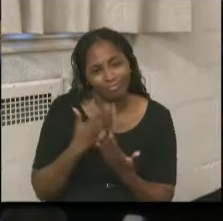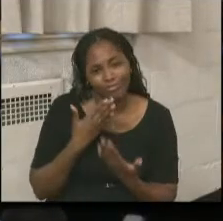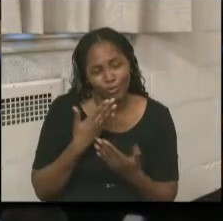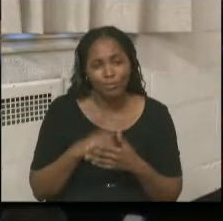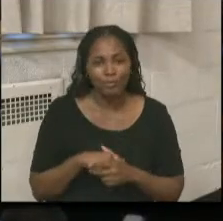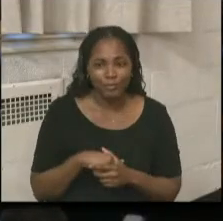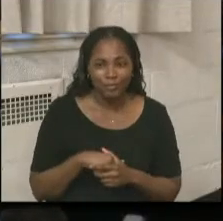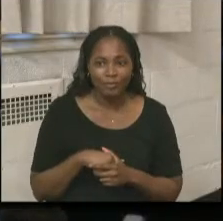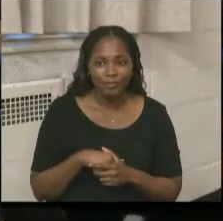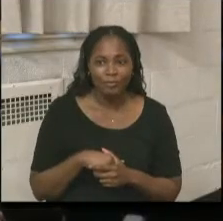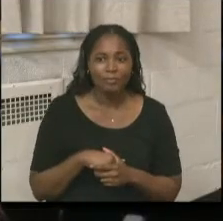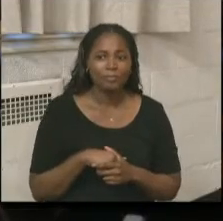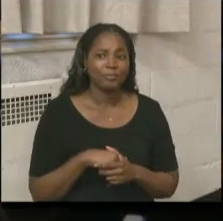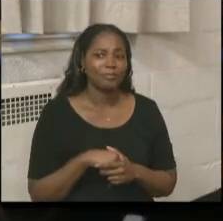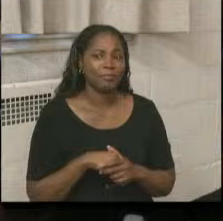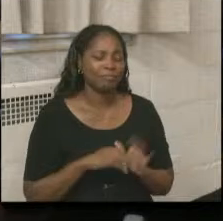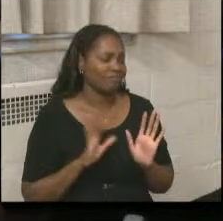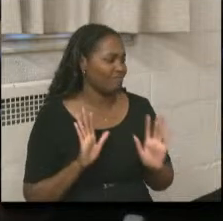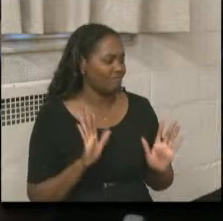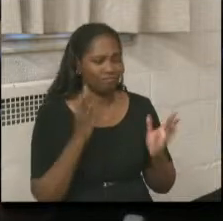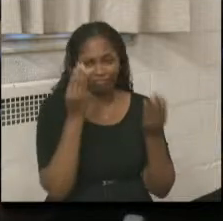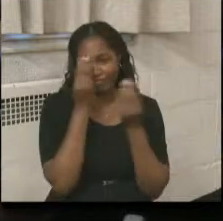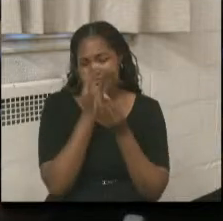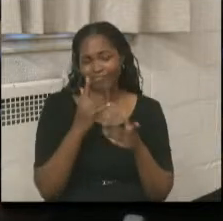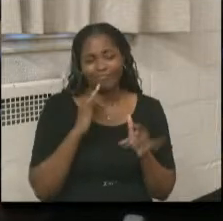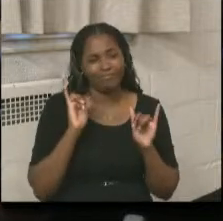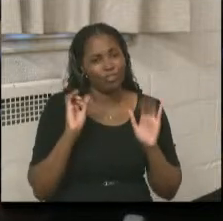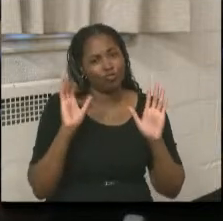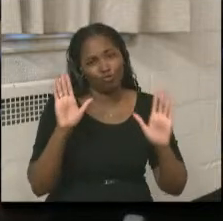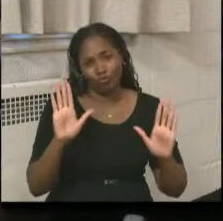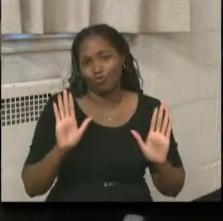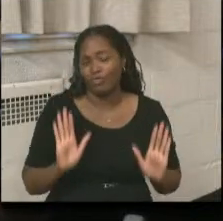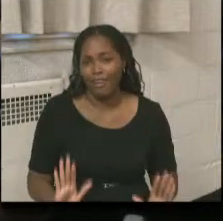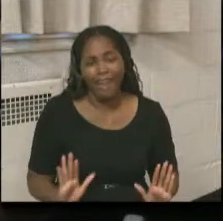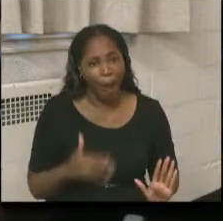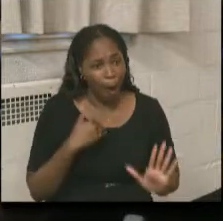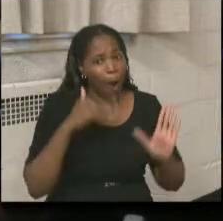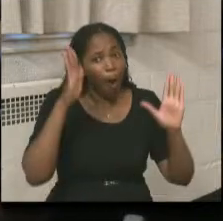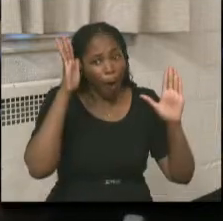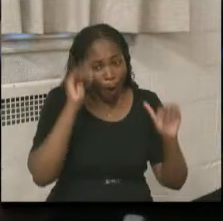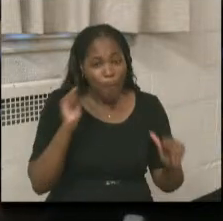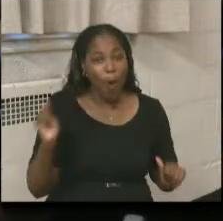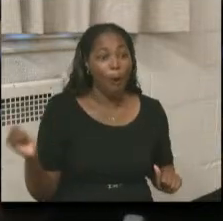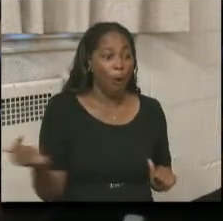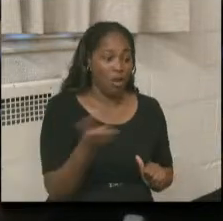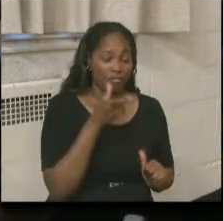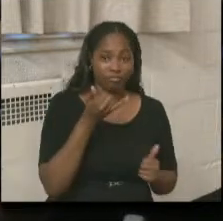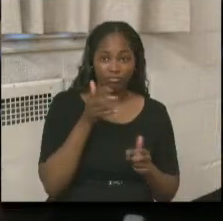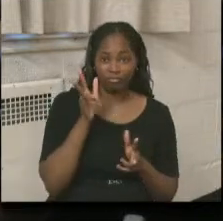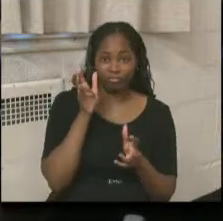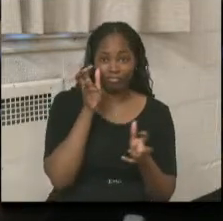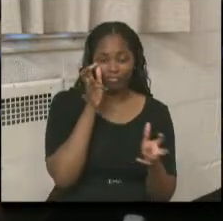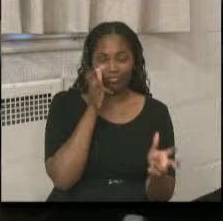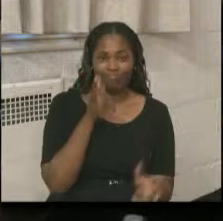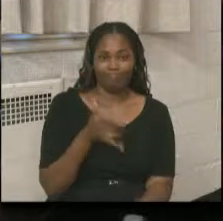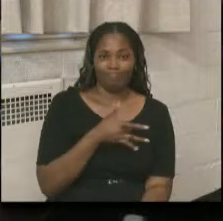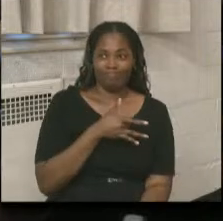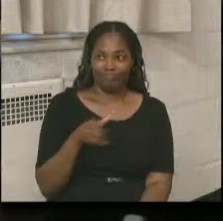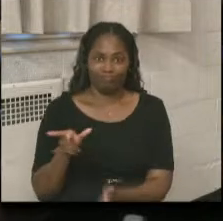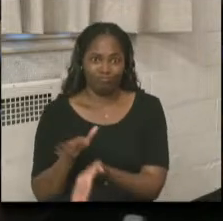This is so great. I hope all of you all are receiving all of this amazing kudos for your work thus far. Board Member